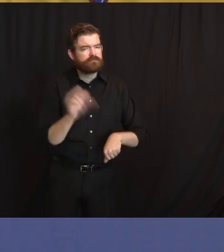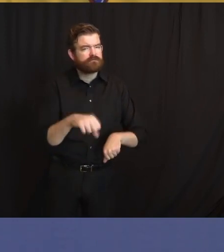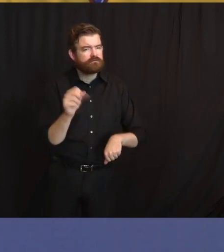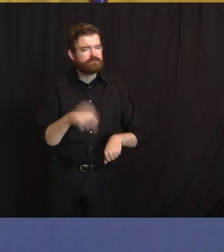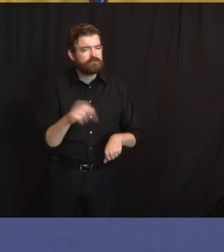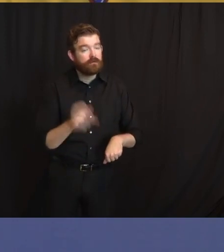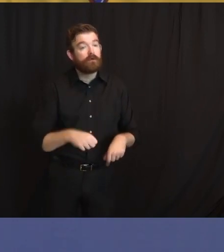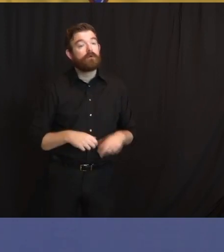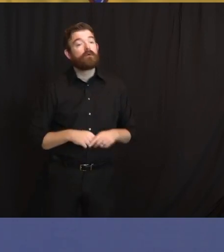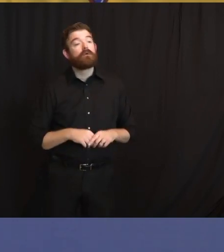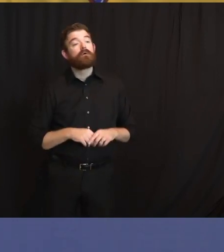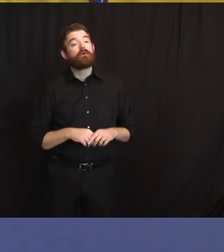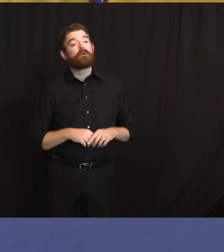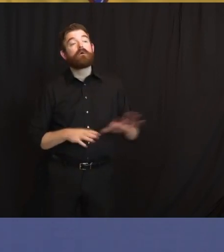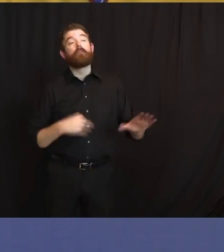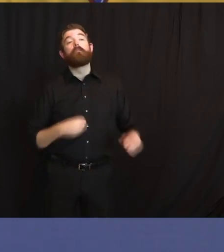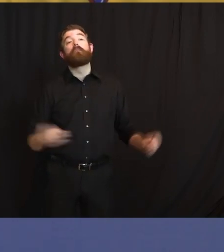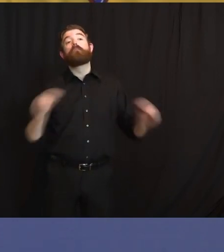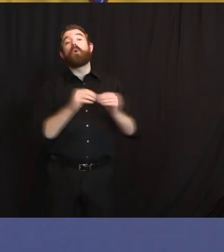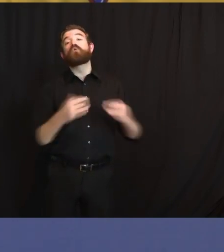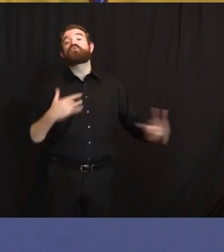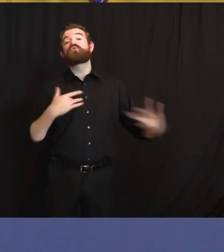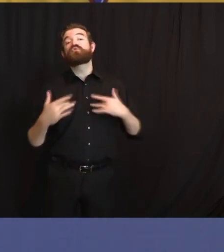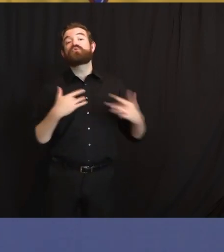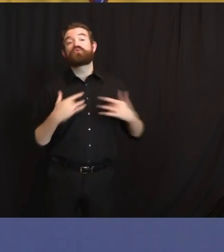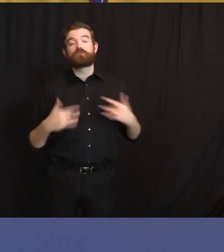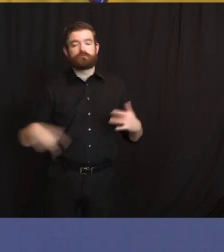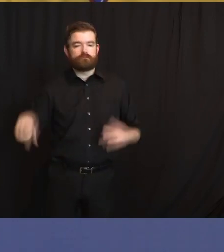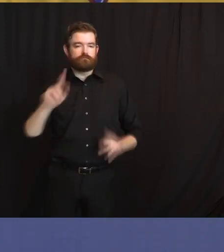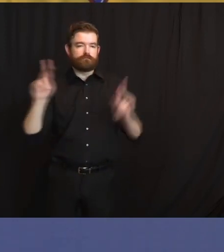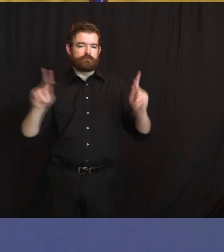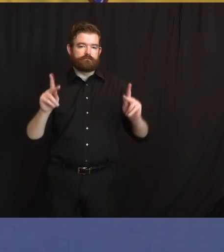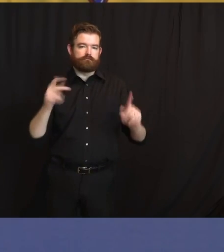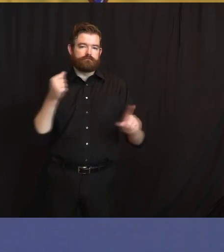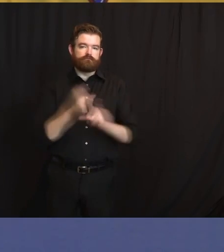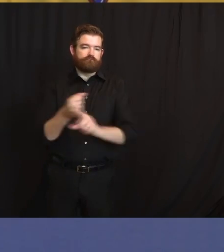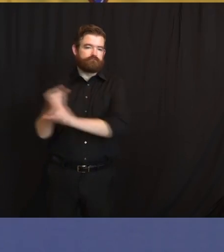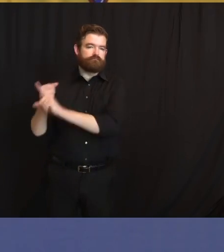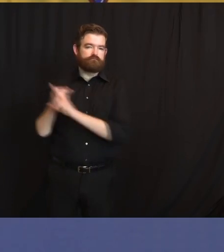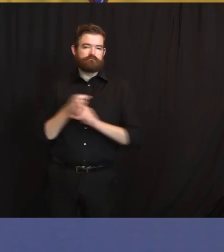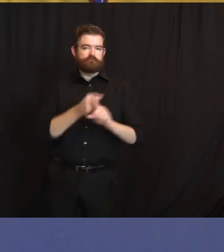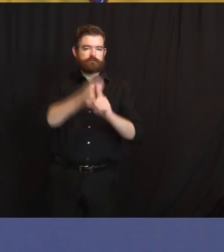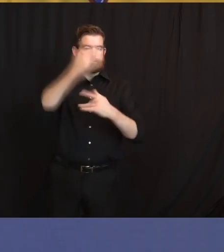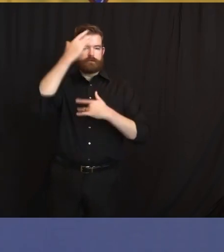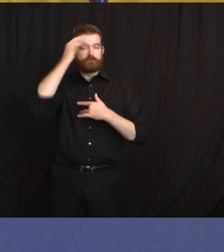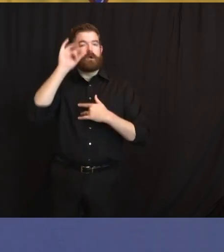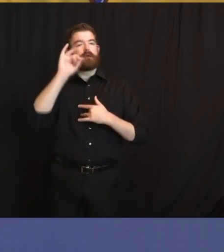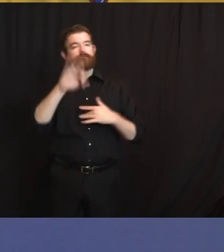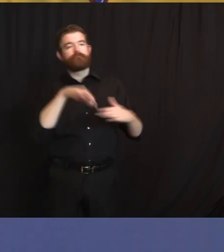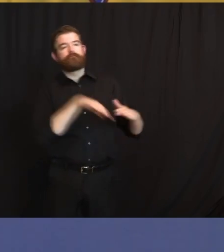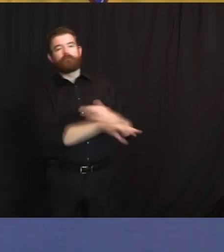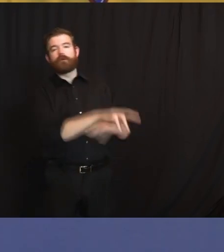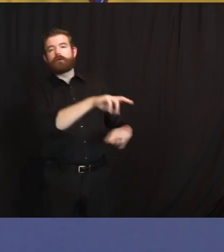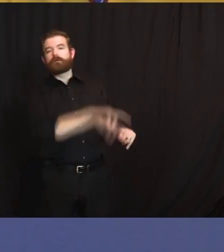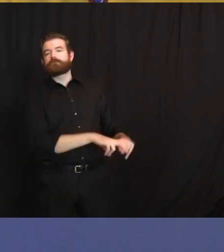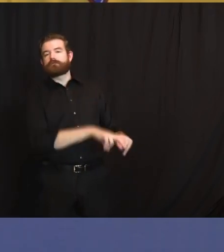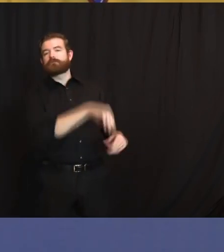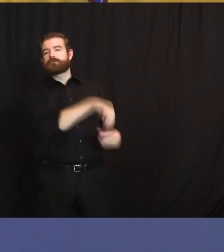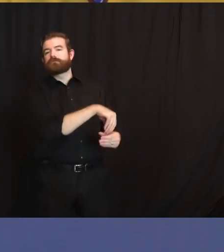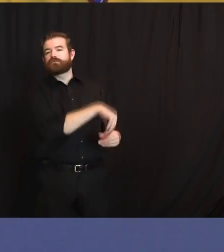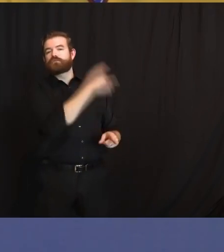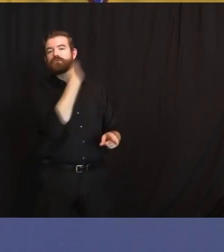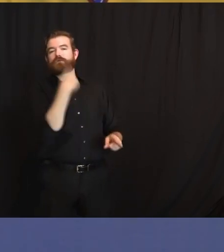concern about people getting sick inside establishments, reigniting a